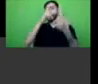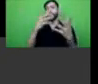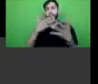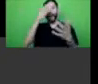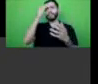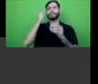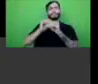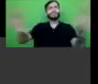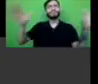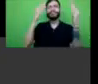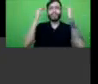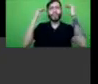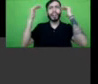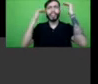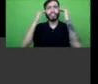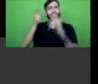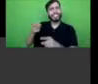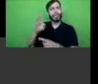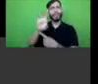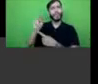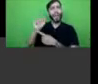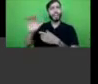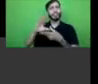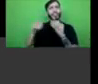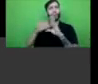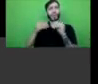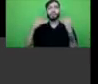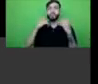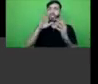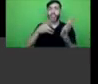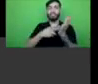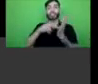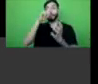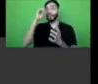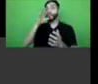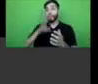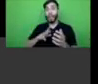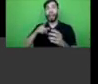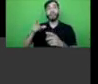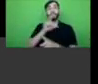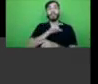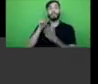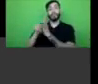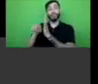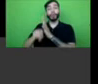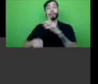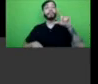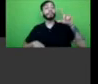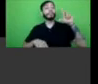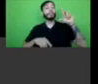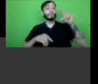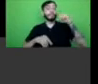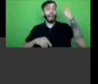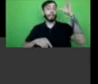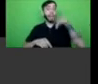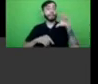women murdered by the police do not get the same attention that Black men murdered by